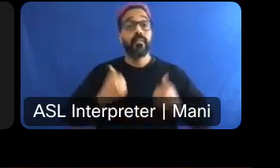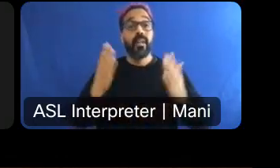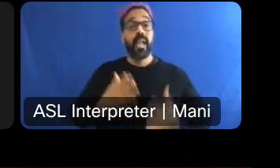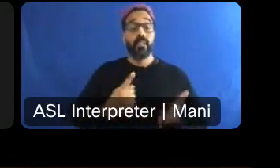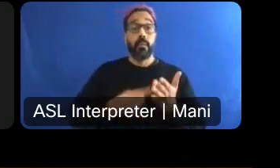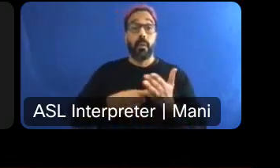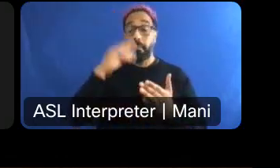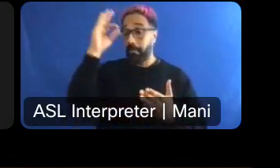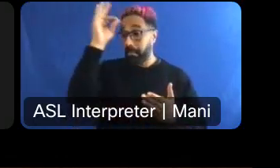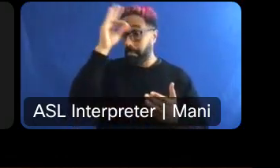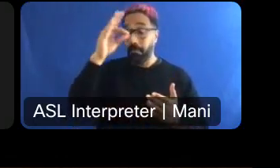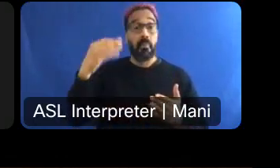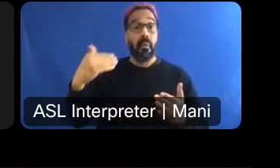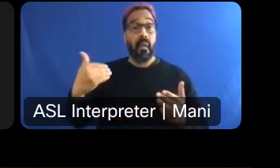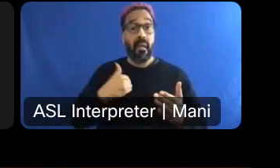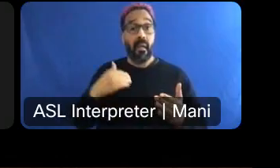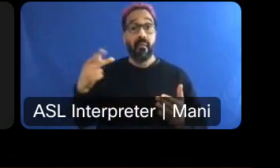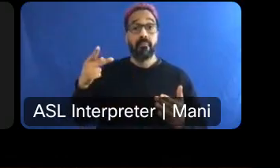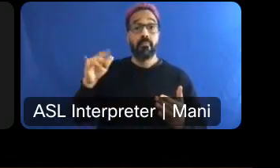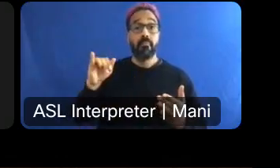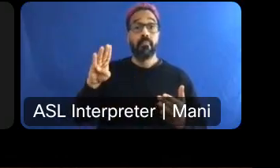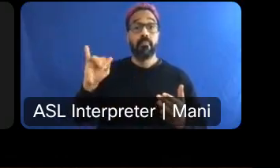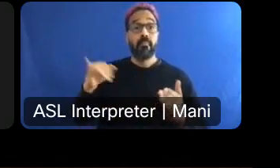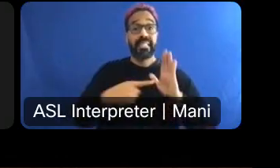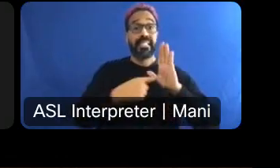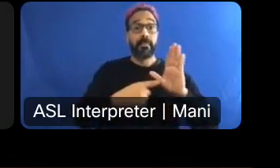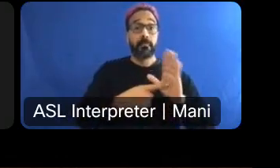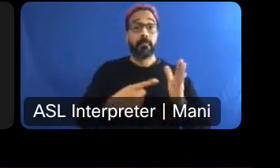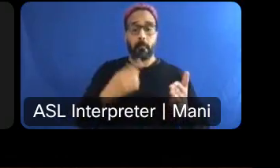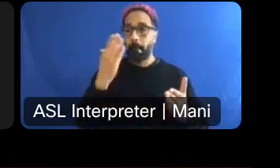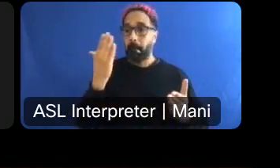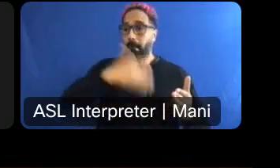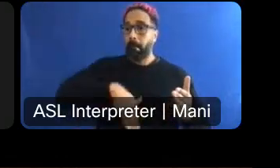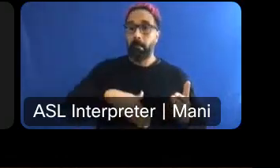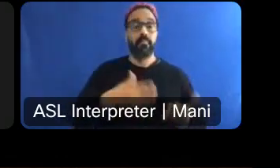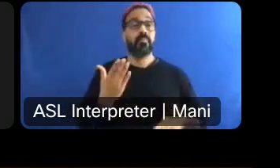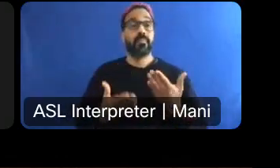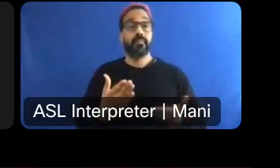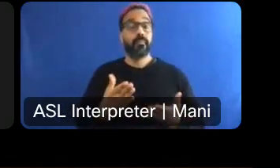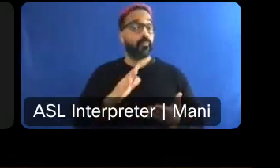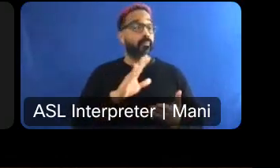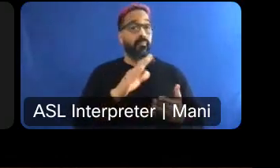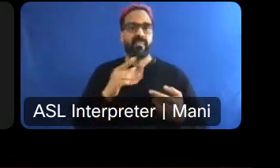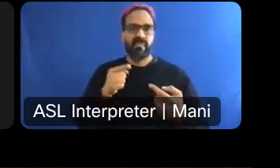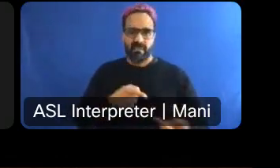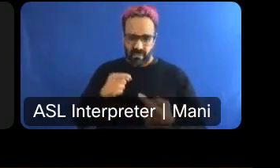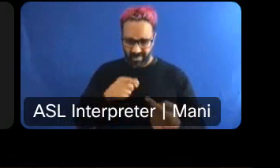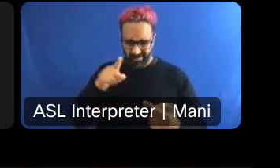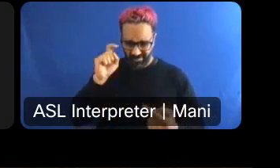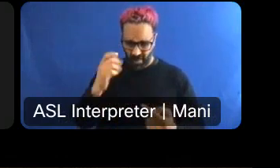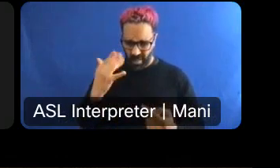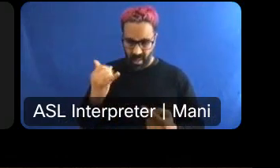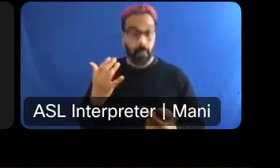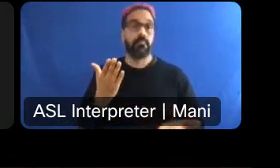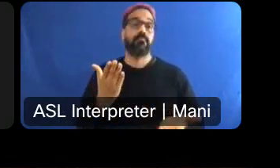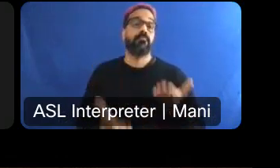are experiencing partner-inflicted brain injuries, or the challenges of that. So it is important